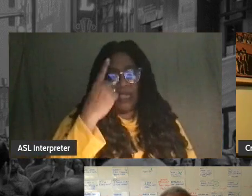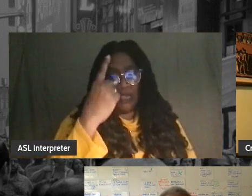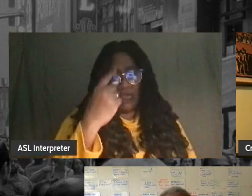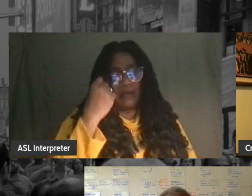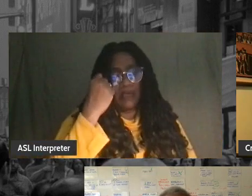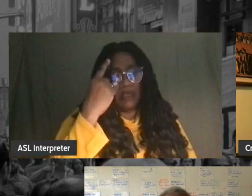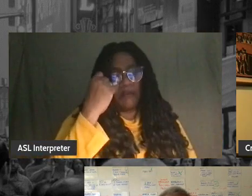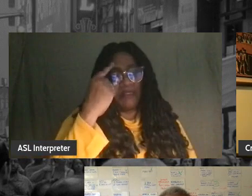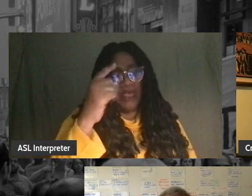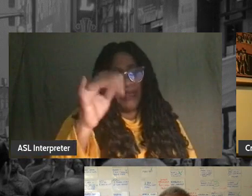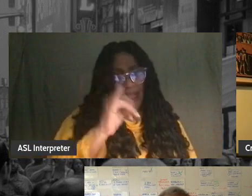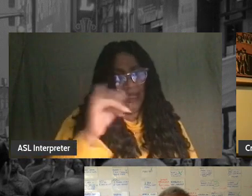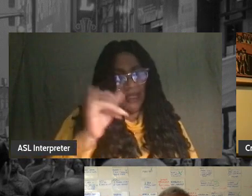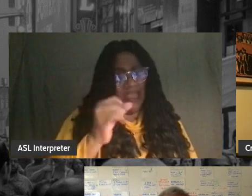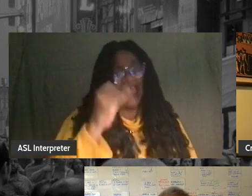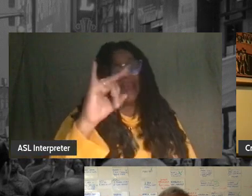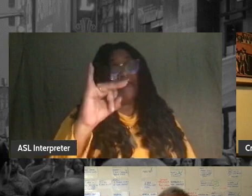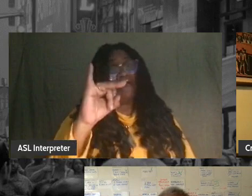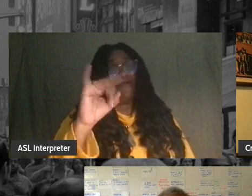them better.